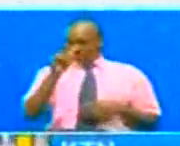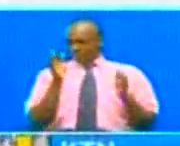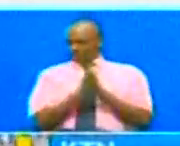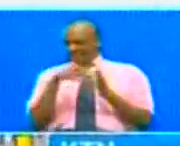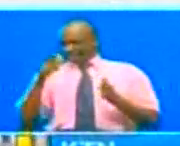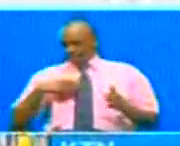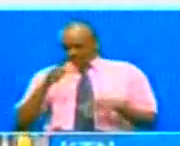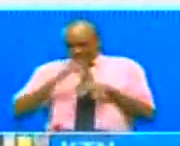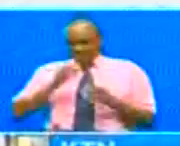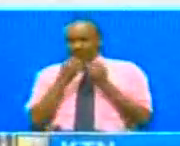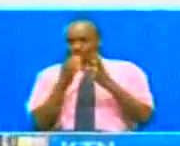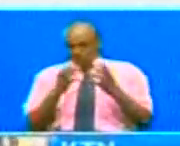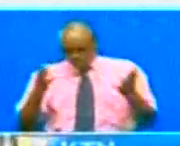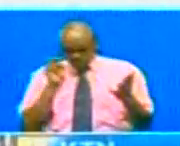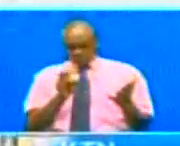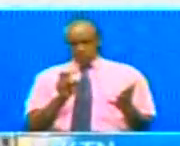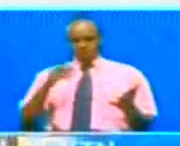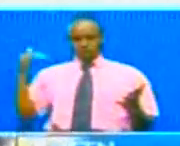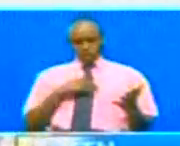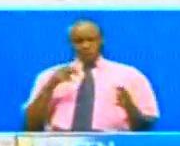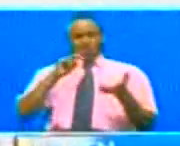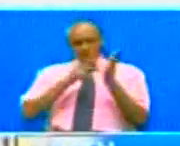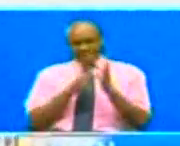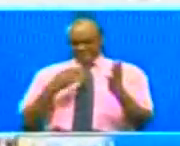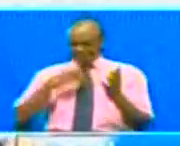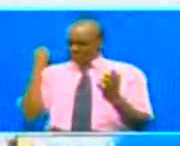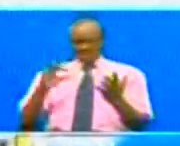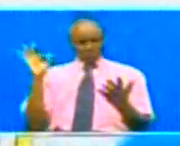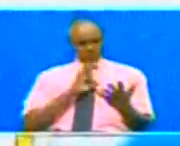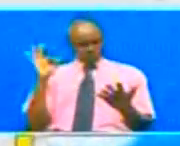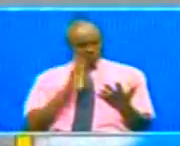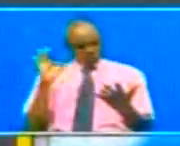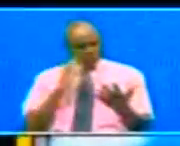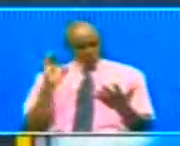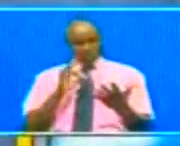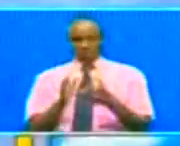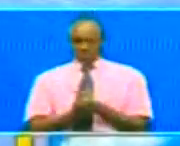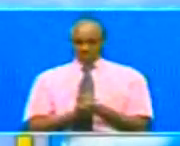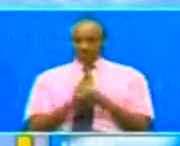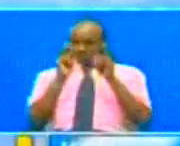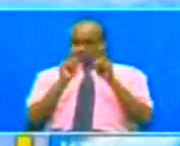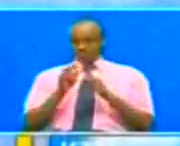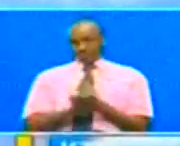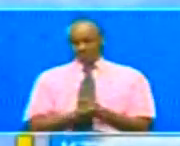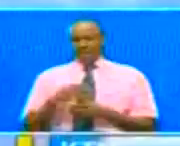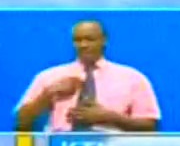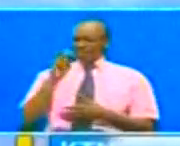sensitive information touching on the church's many projects in the Diocese of Kisumu. I